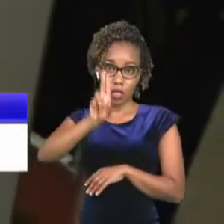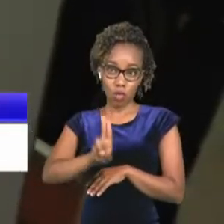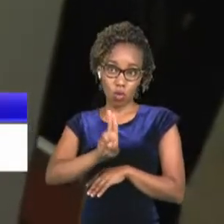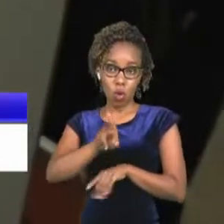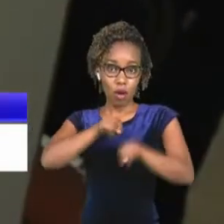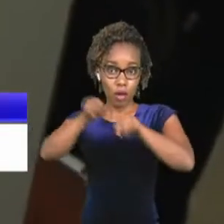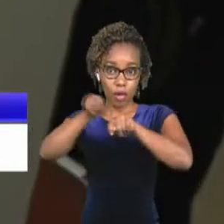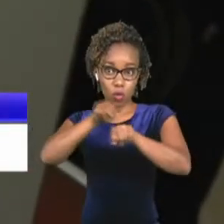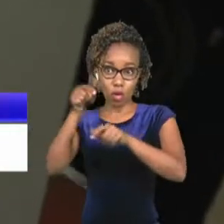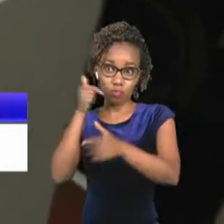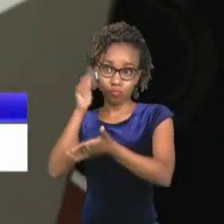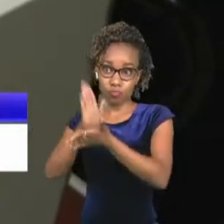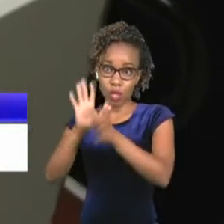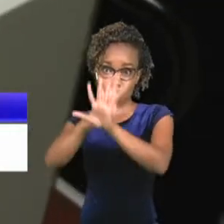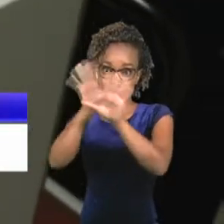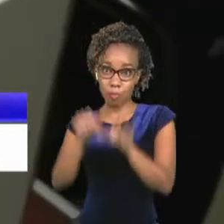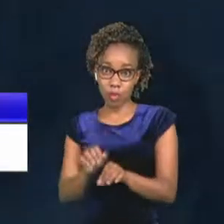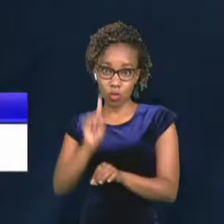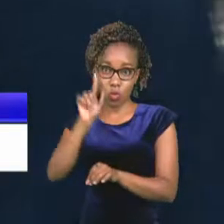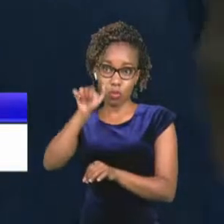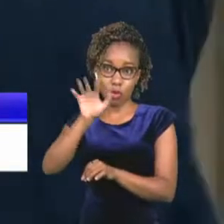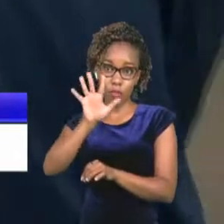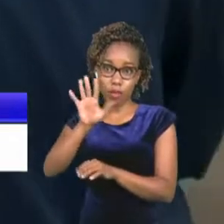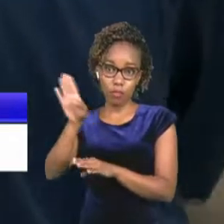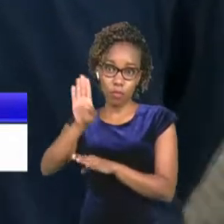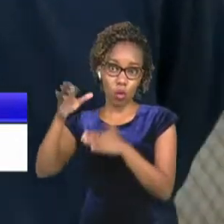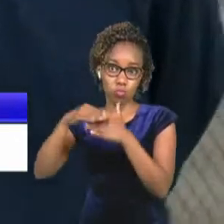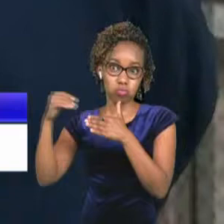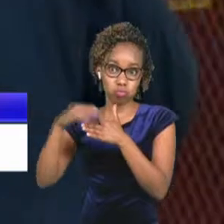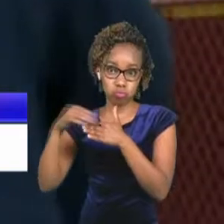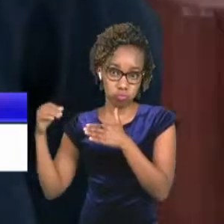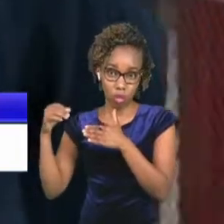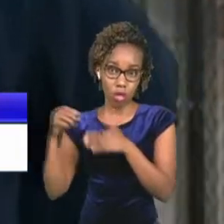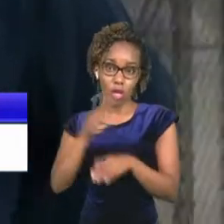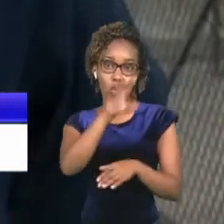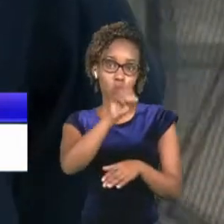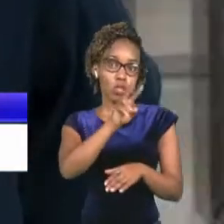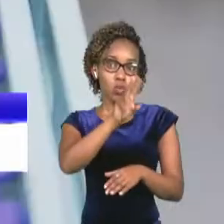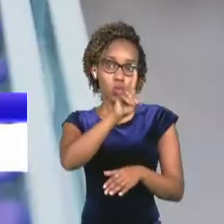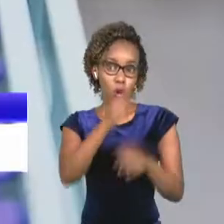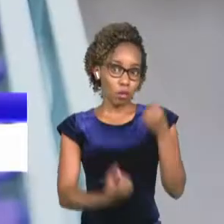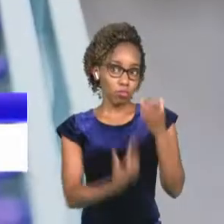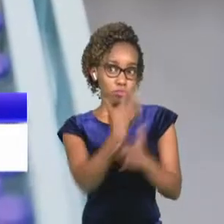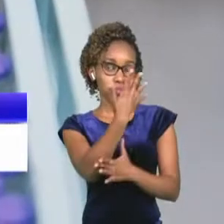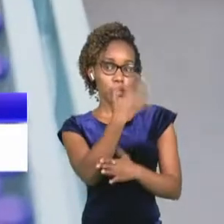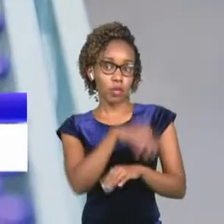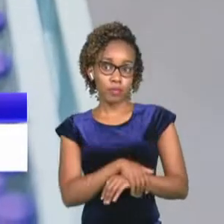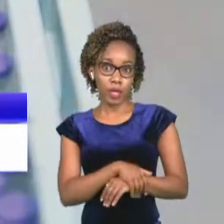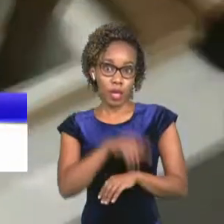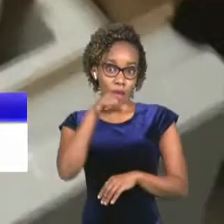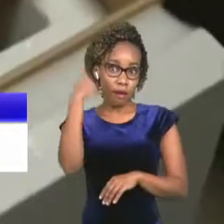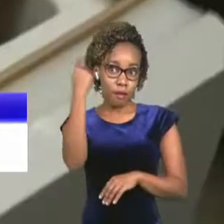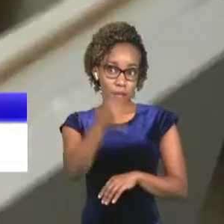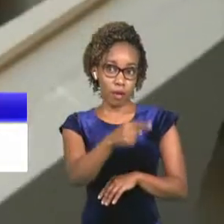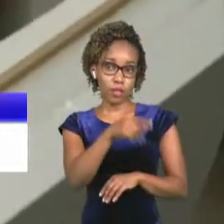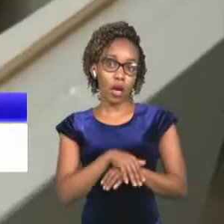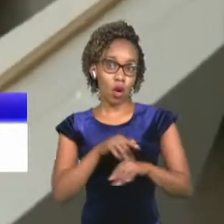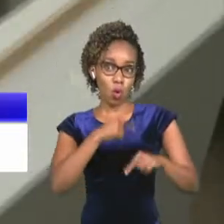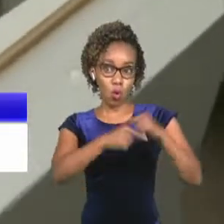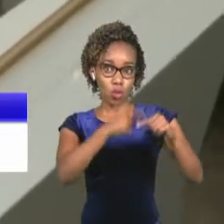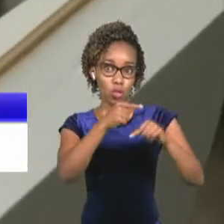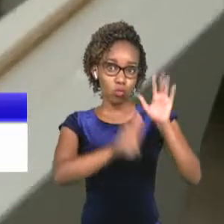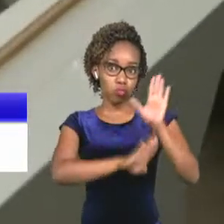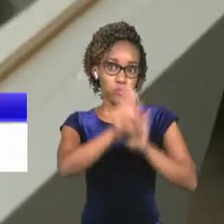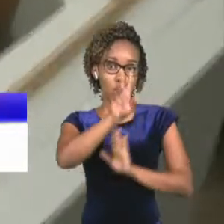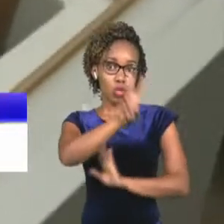approval, budgeting 1.5 billion euros for the rollout in 2021. Meanwhile, Russia is pushing ahead with the development